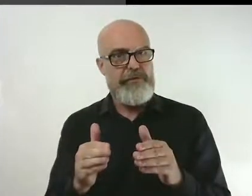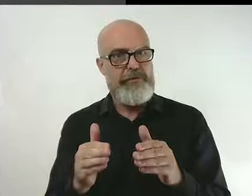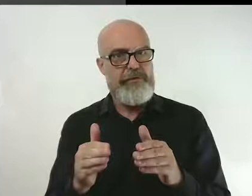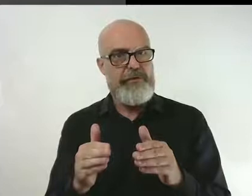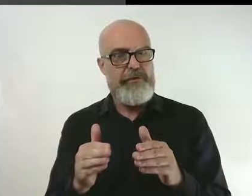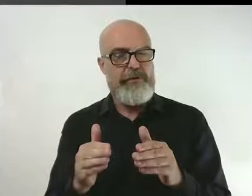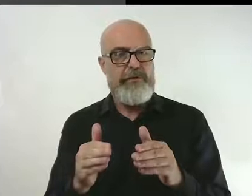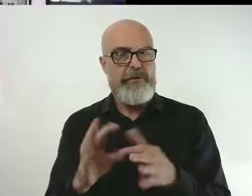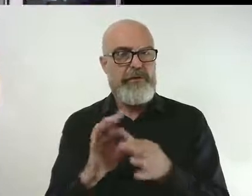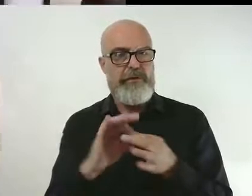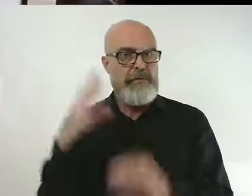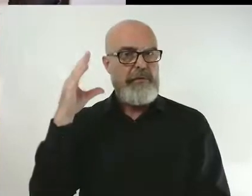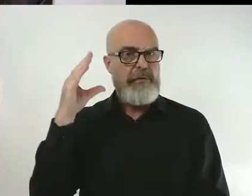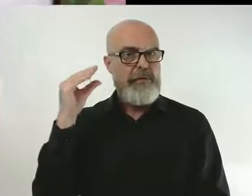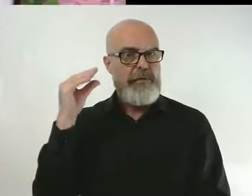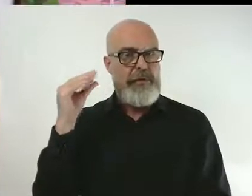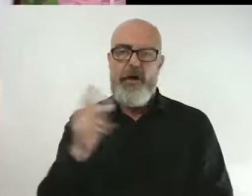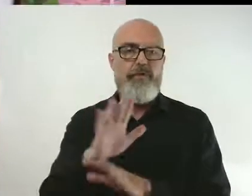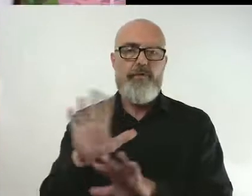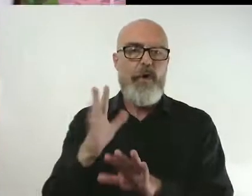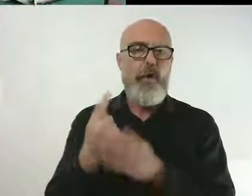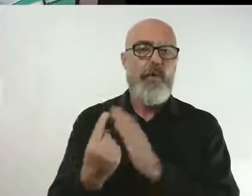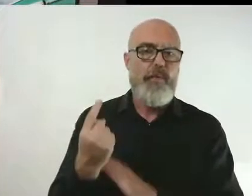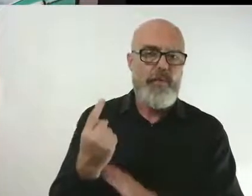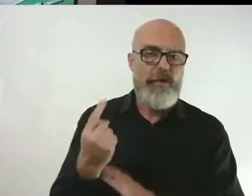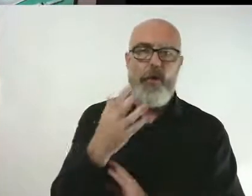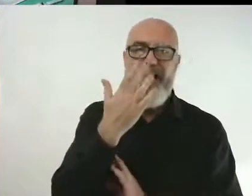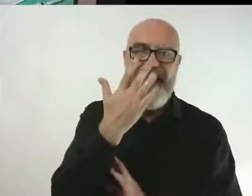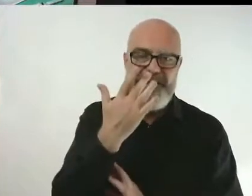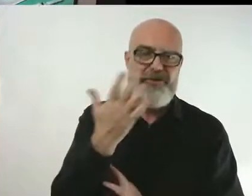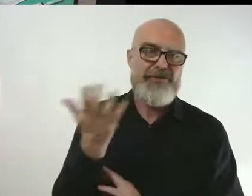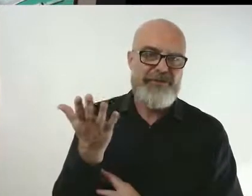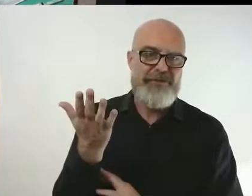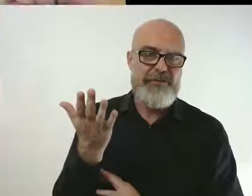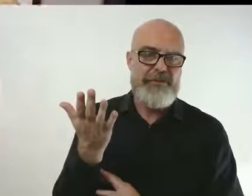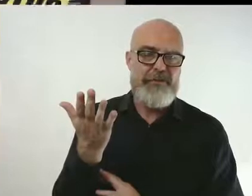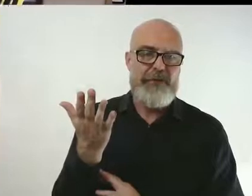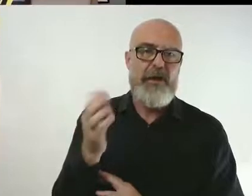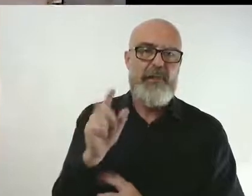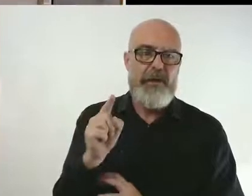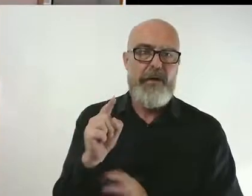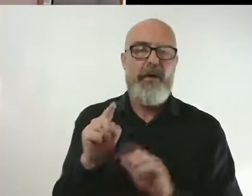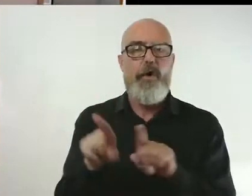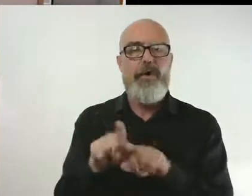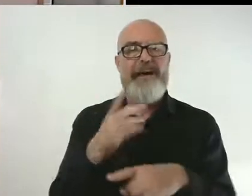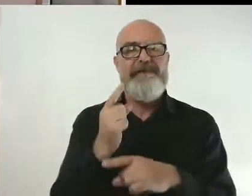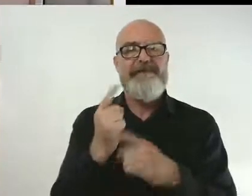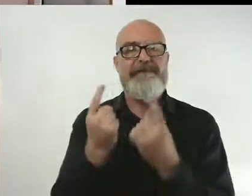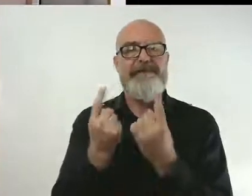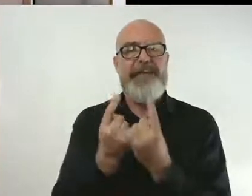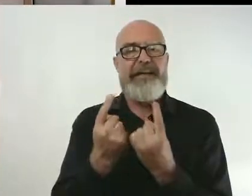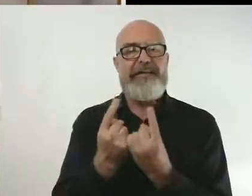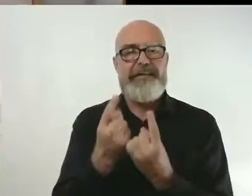the focus regarding acquired hearing loss should not simply be on the age of